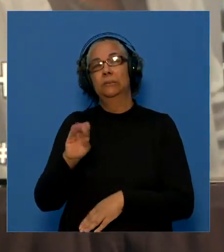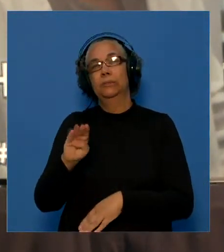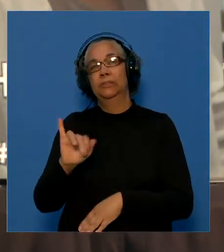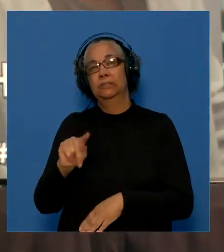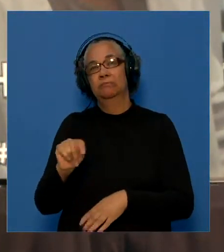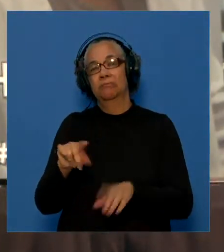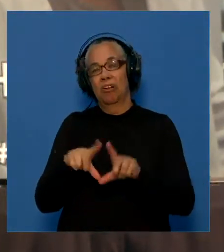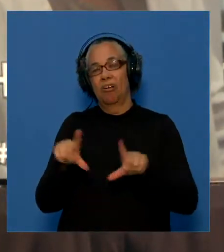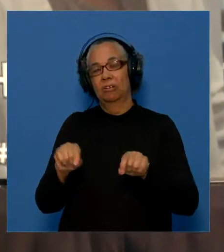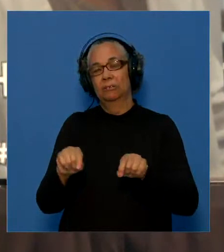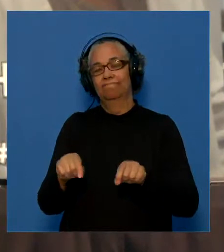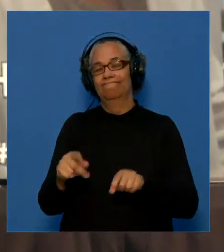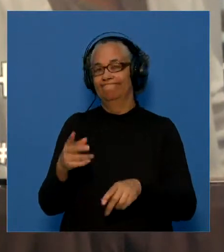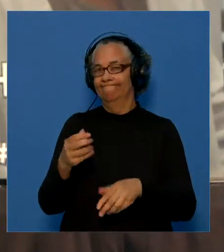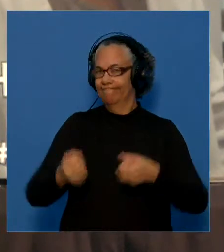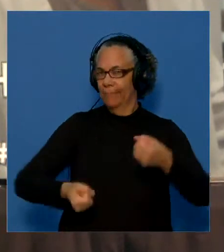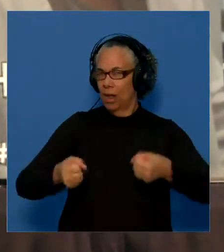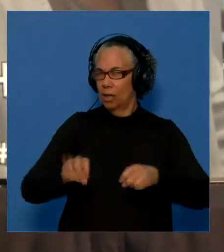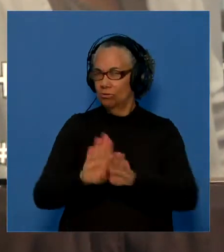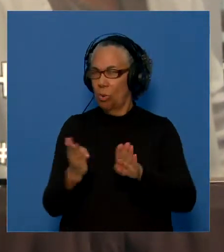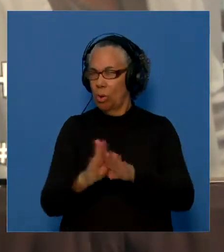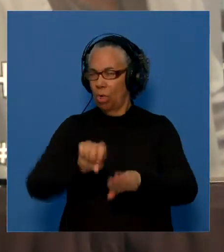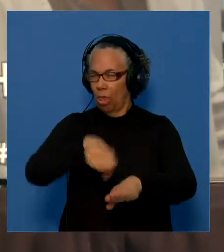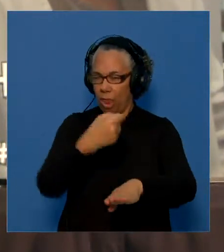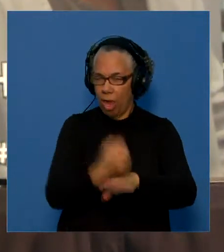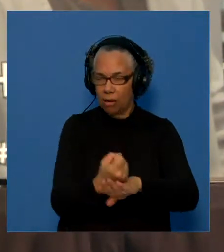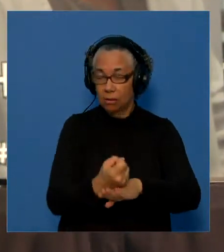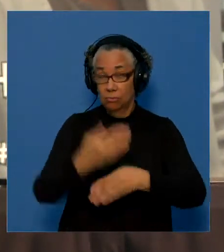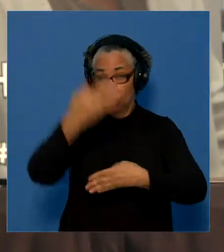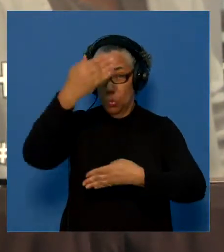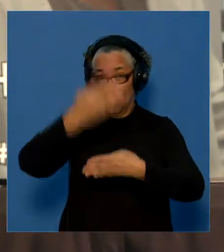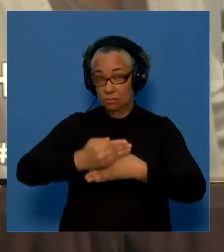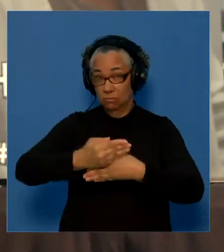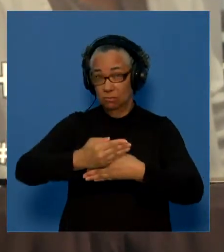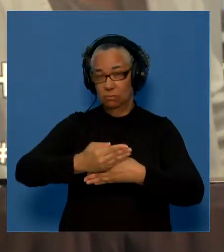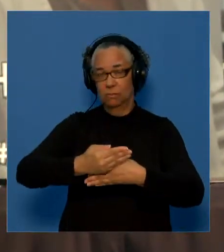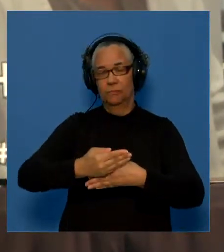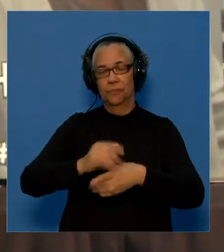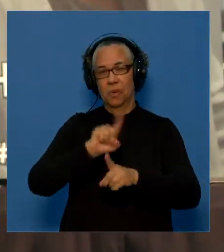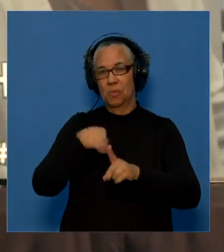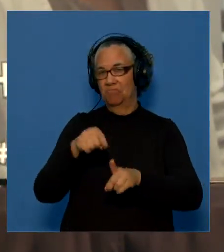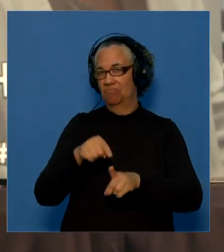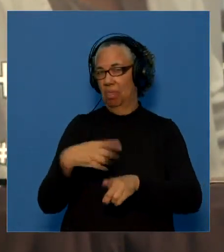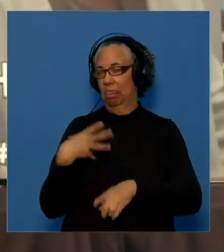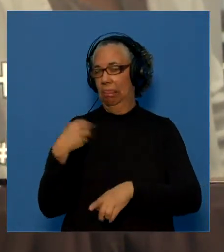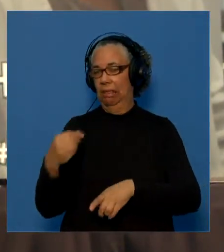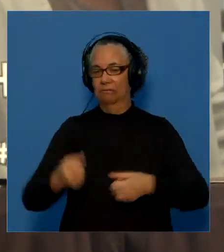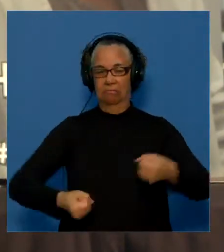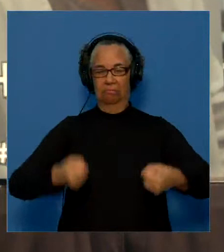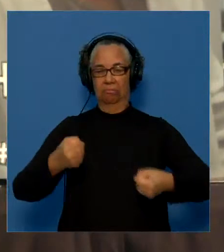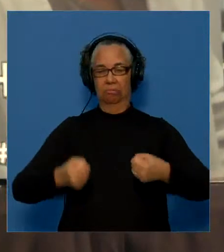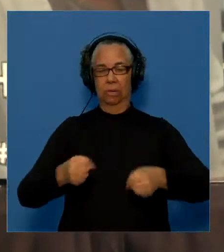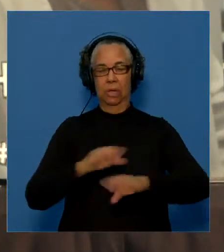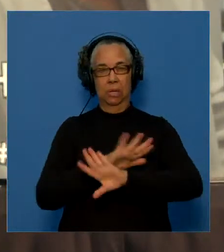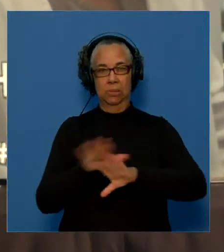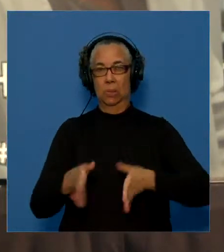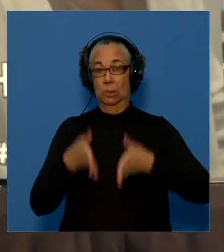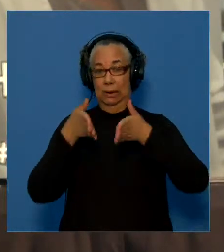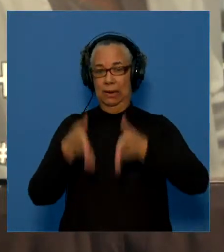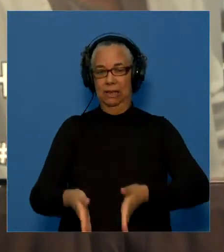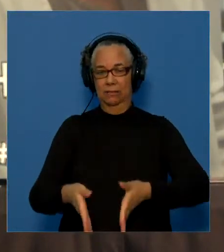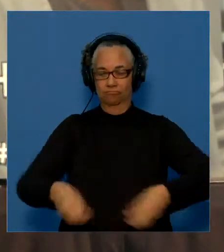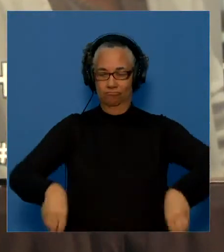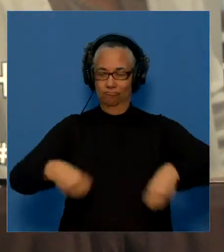Keep car doors locked and windows closed when you are away from the vehicle. Don't leave purchases in the car